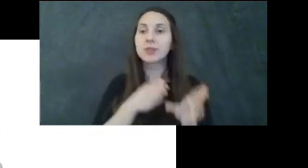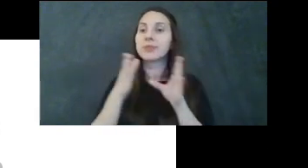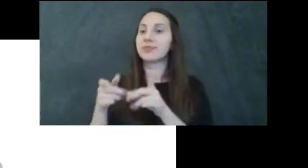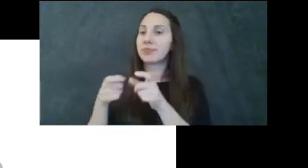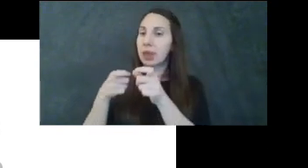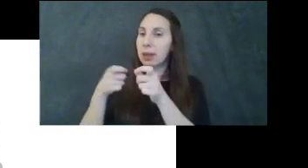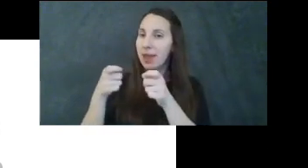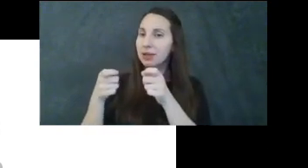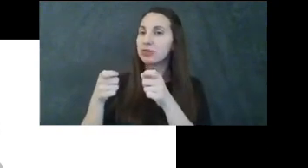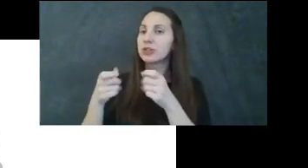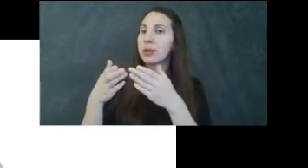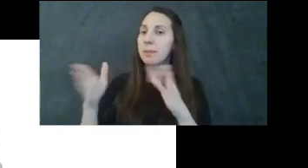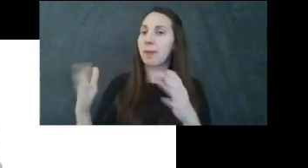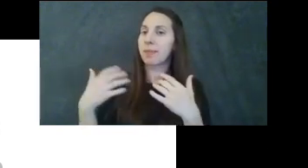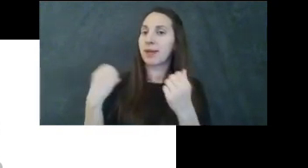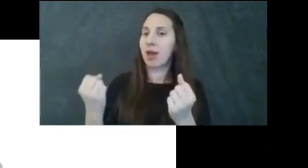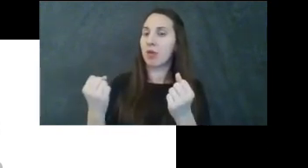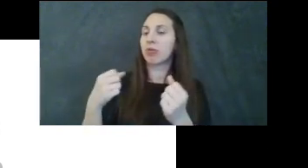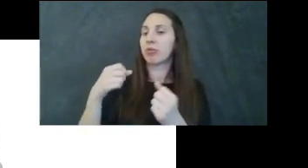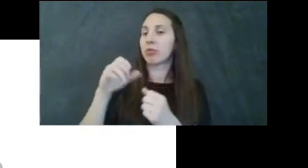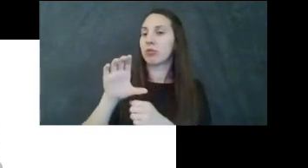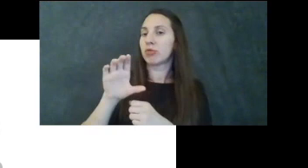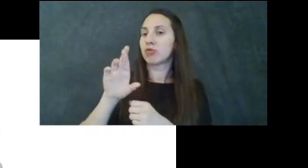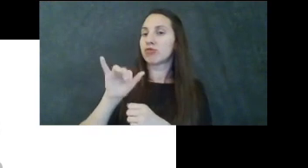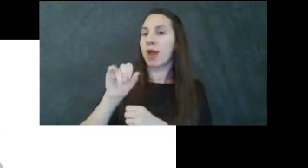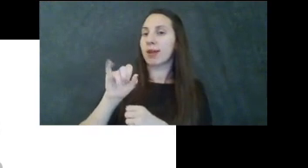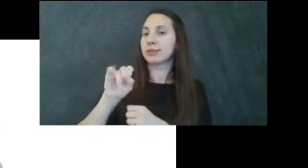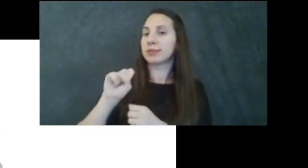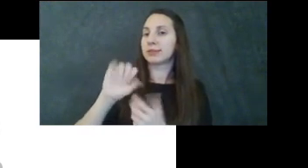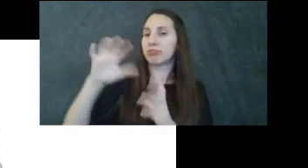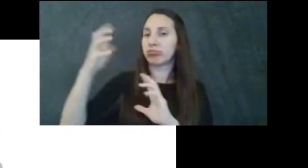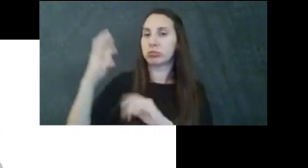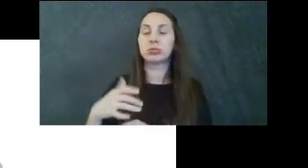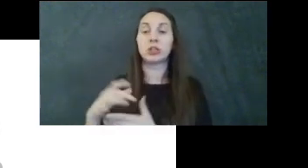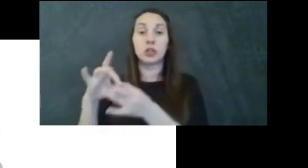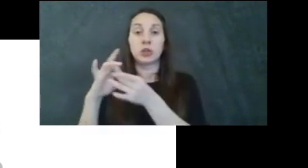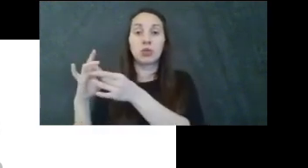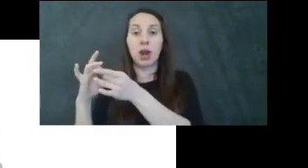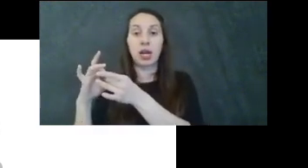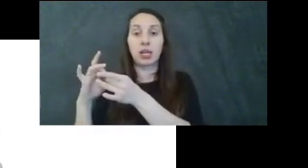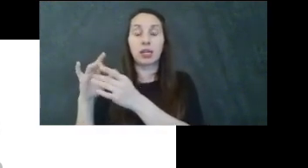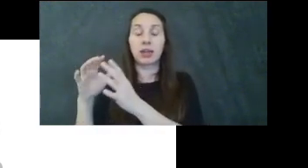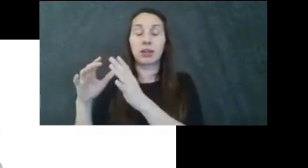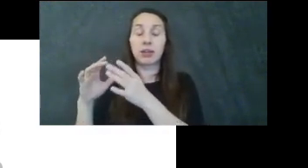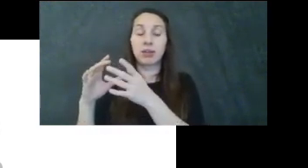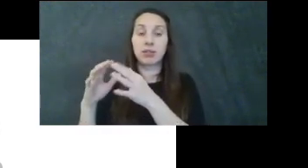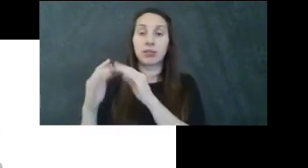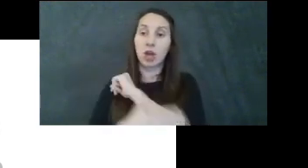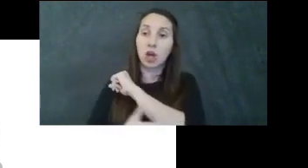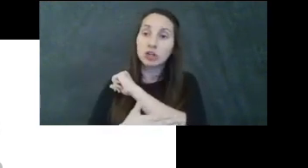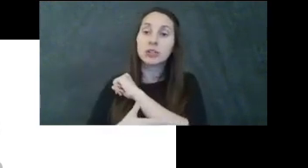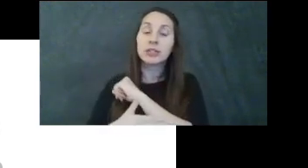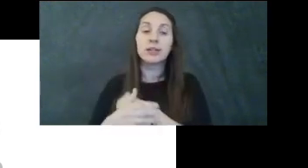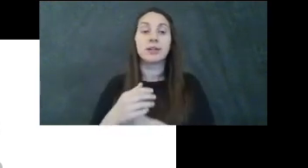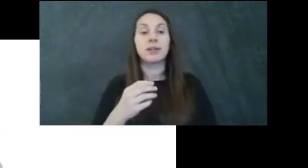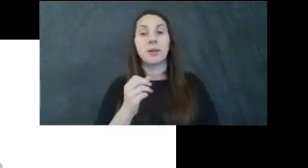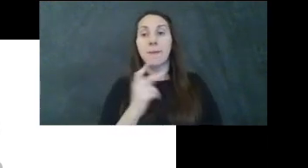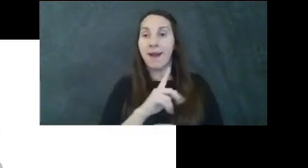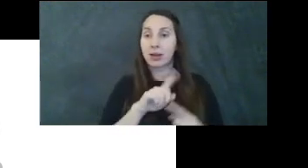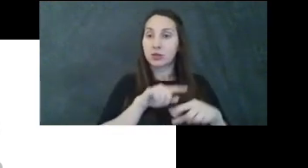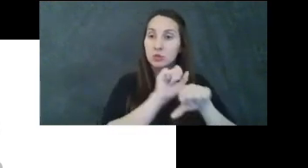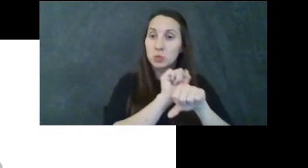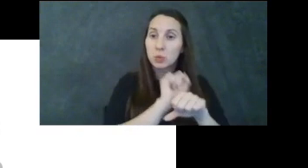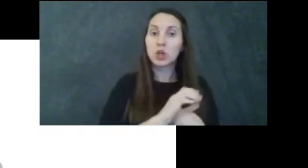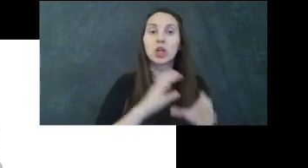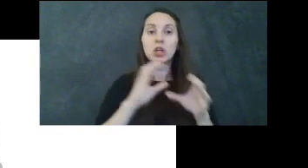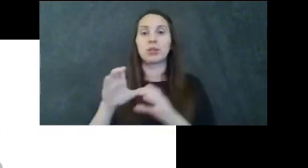public health crisis, uniting the country, getting people back to work, improving things for the middle class, and climate